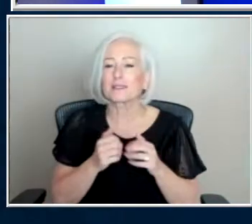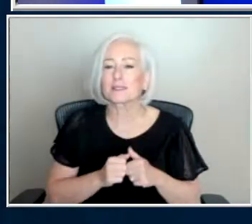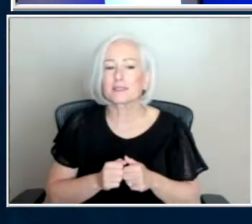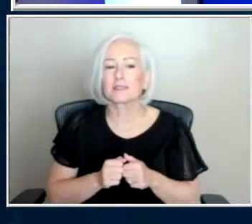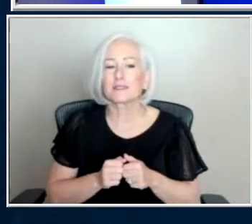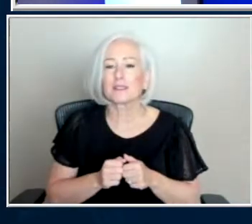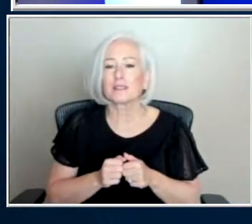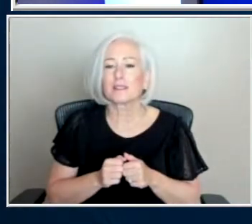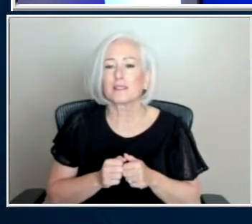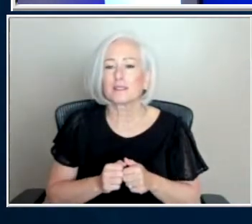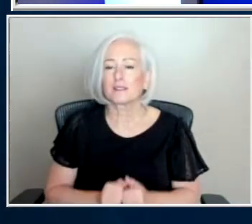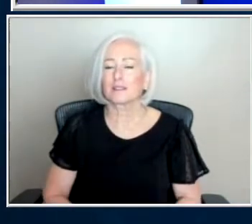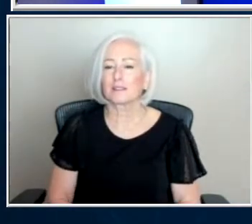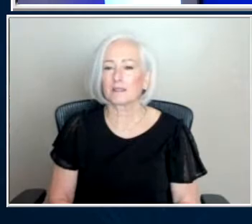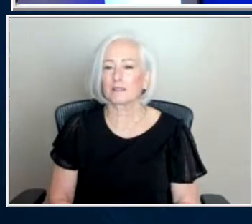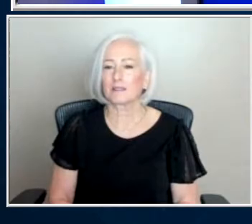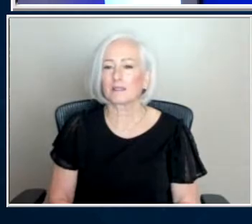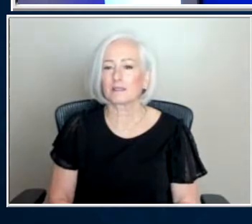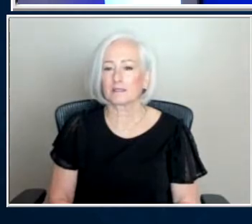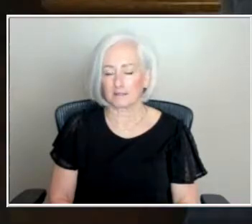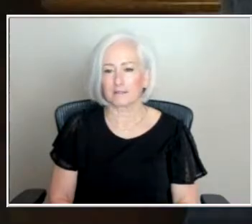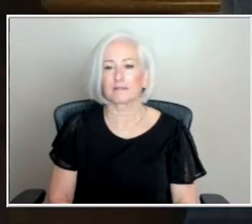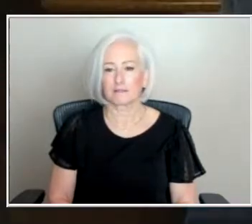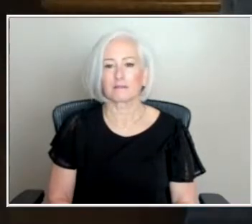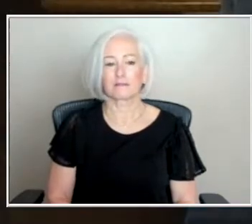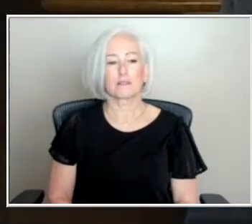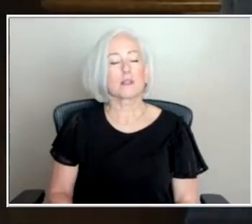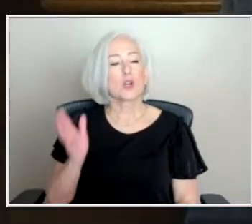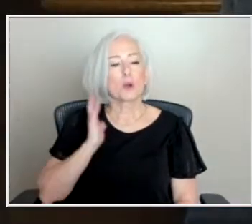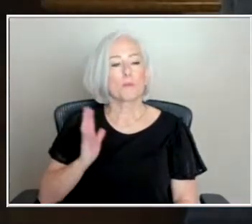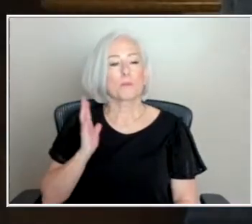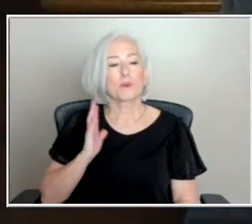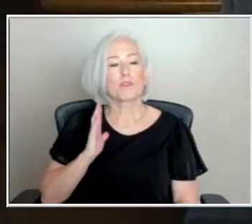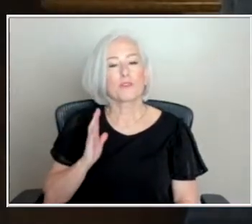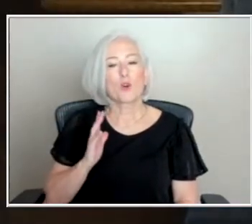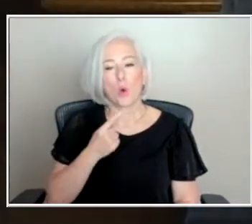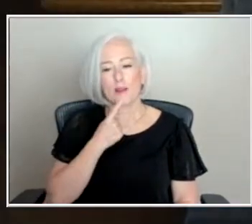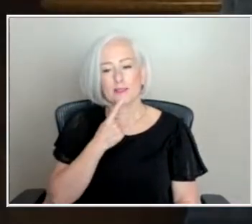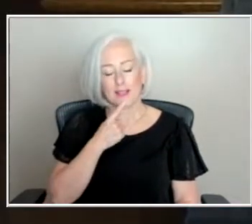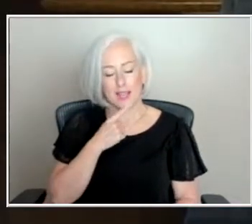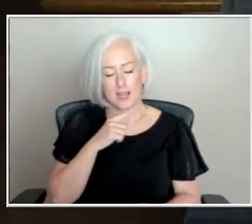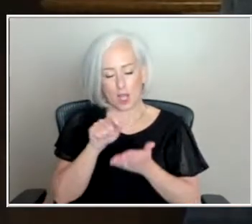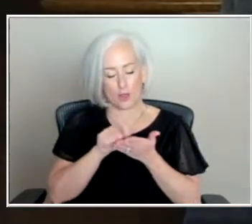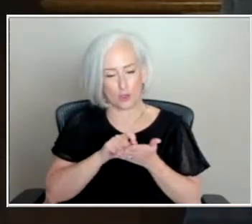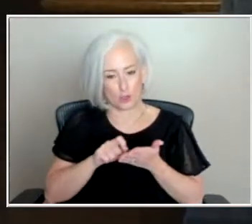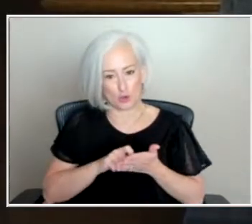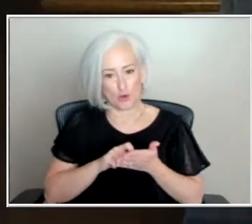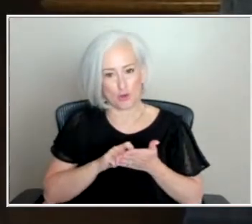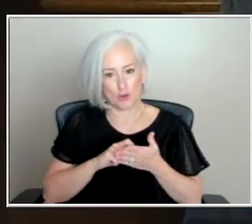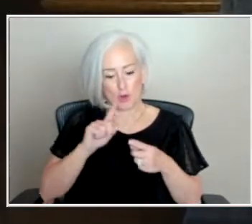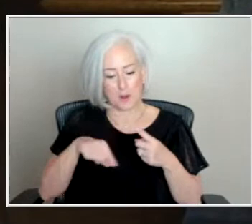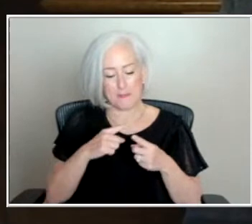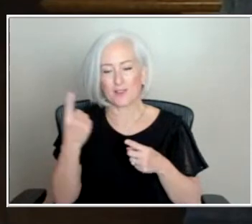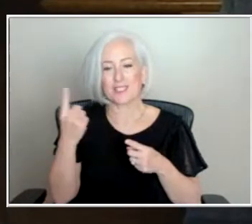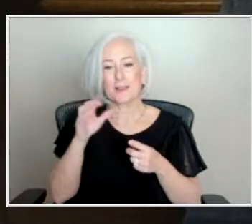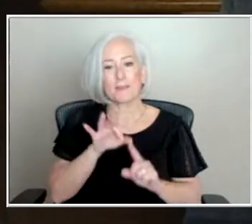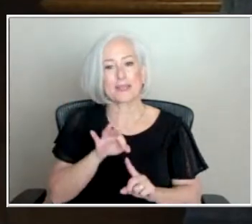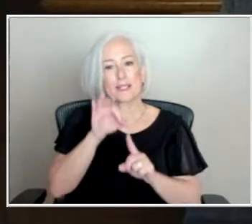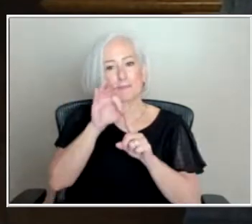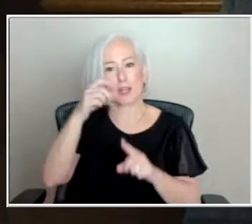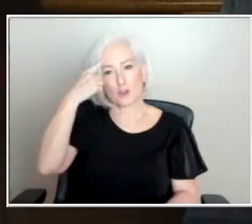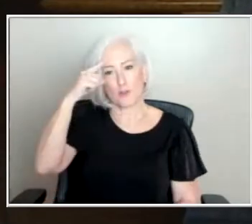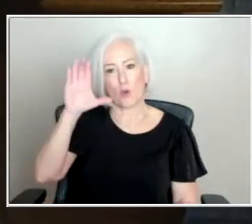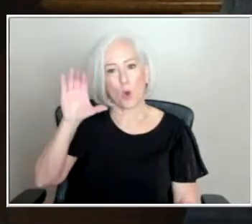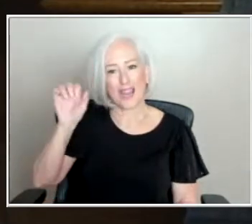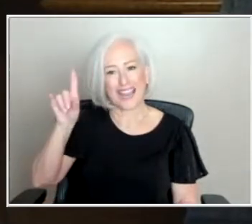book? Well, as I said before, the journal was really about something special to Caden. And